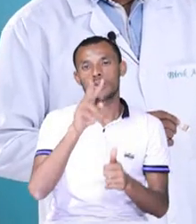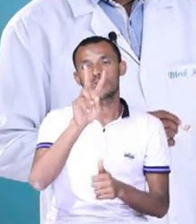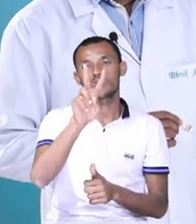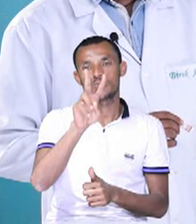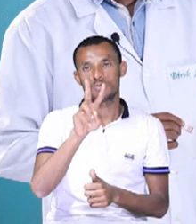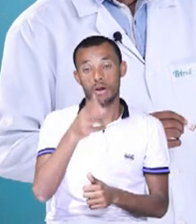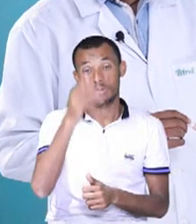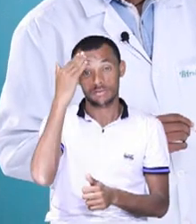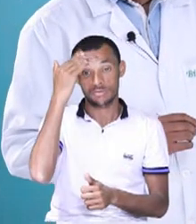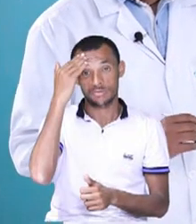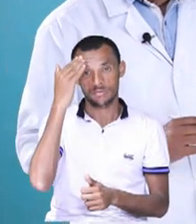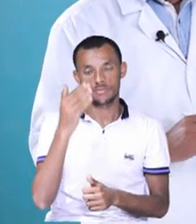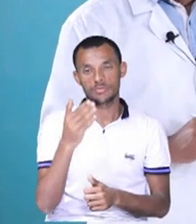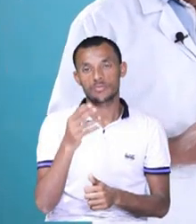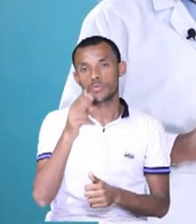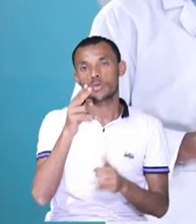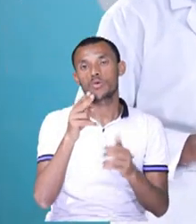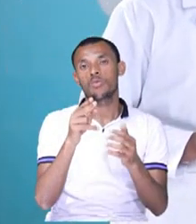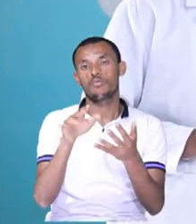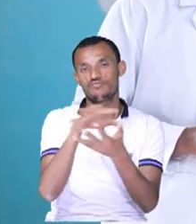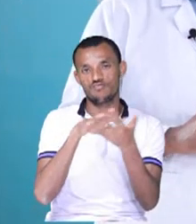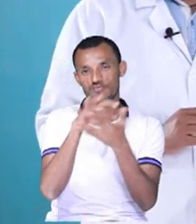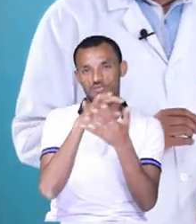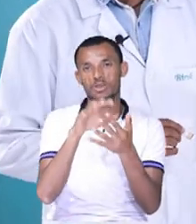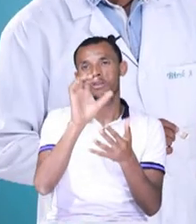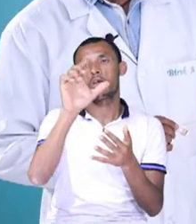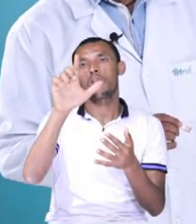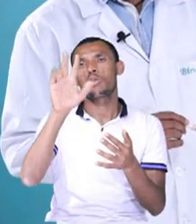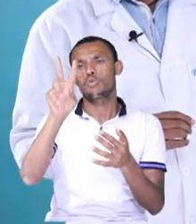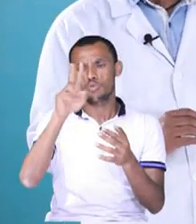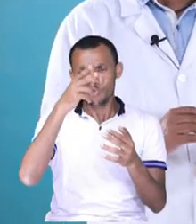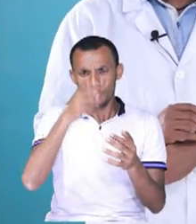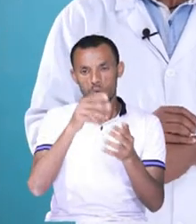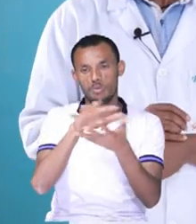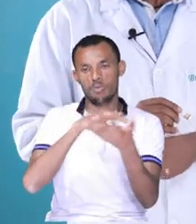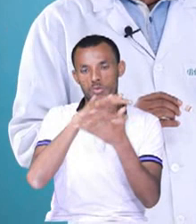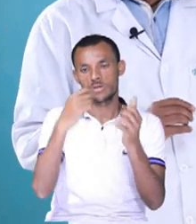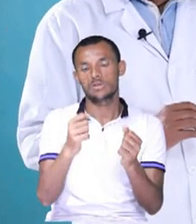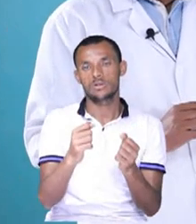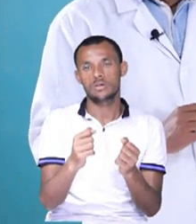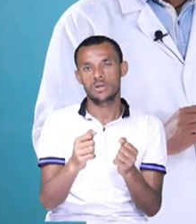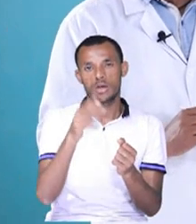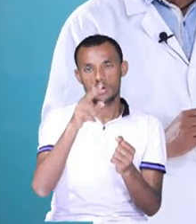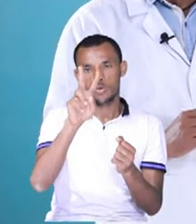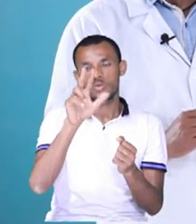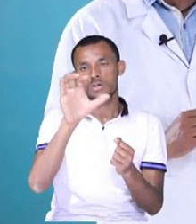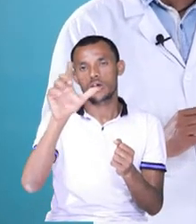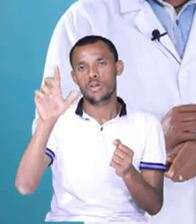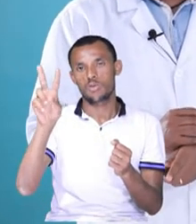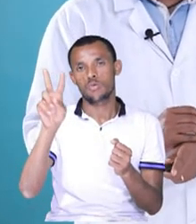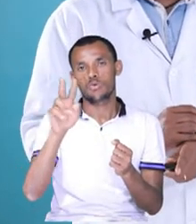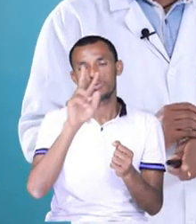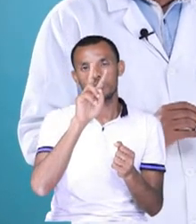H2, you know hydrogen. H2 reacts rapidly with Cl2. H2 with Cl2. H2 with Cl2, it gives